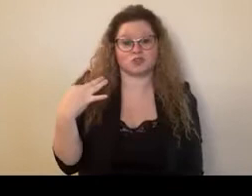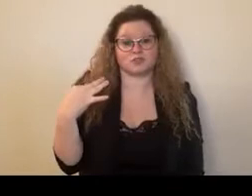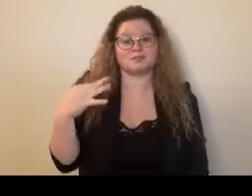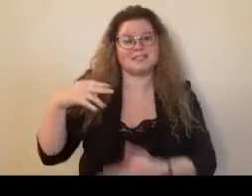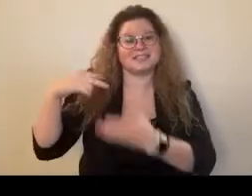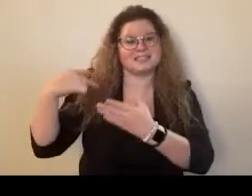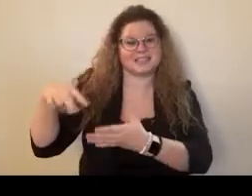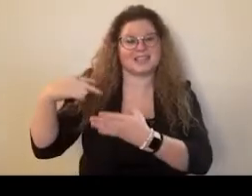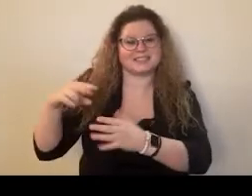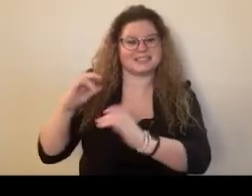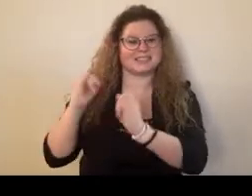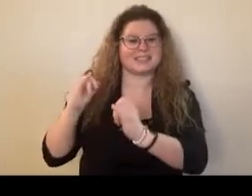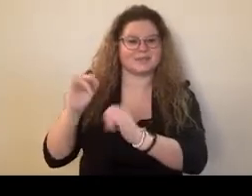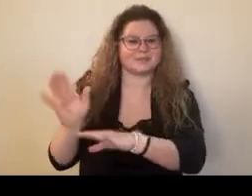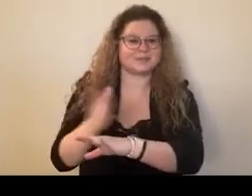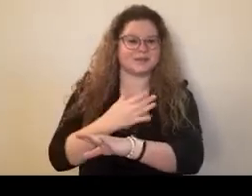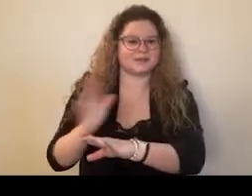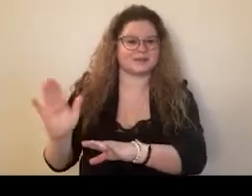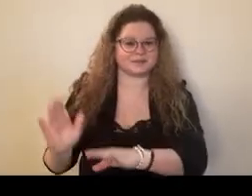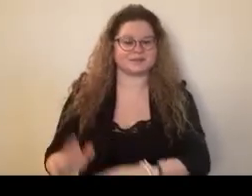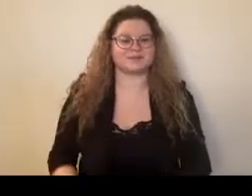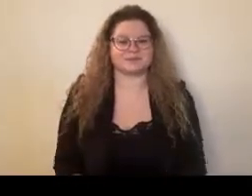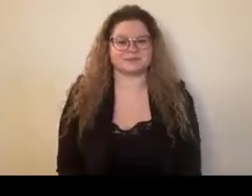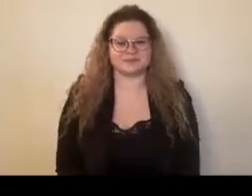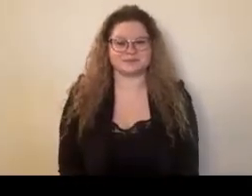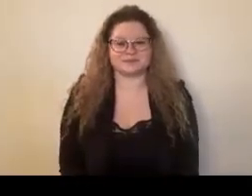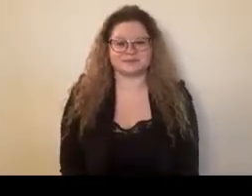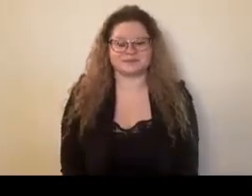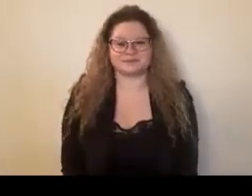to the same music in the dance hall.